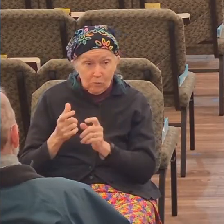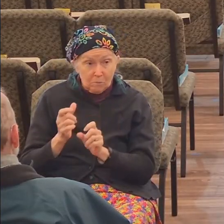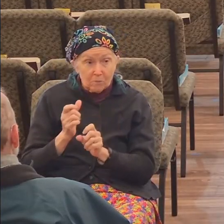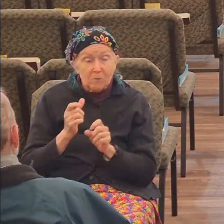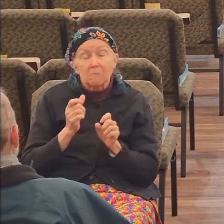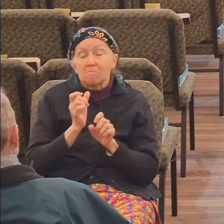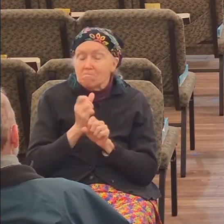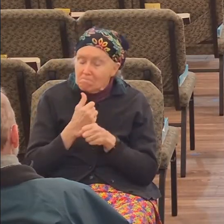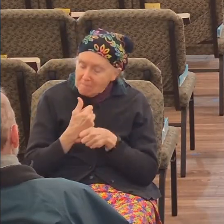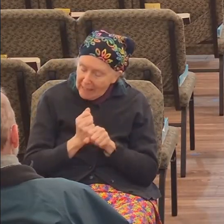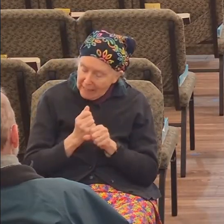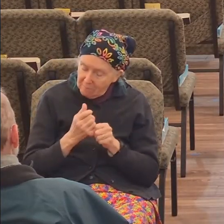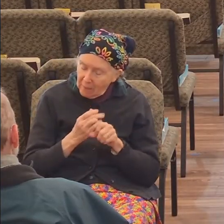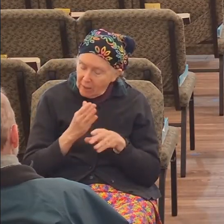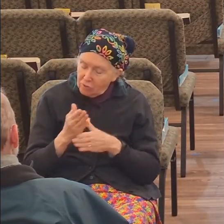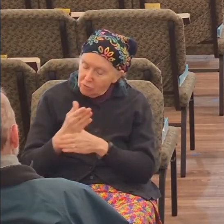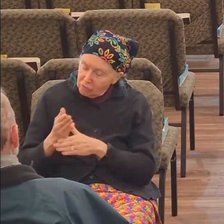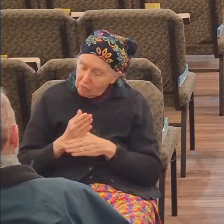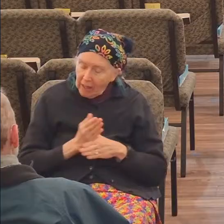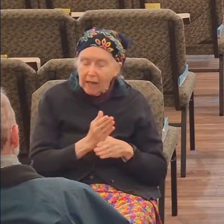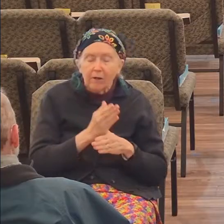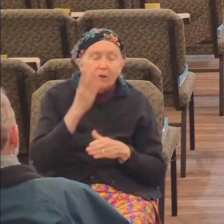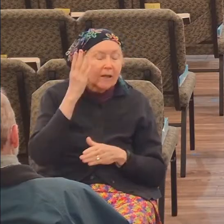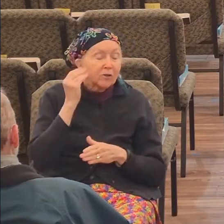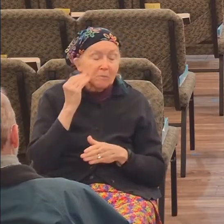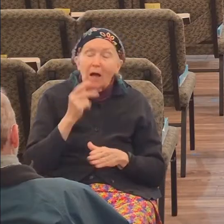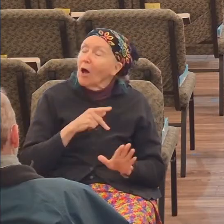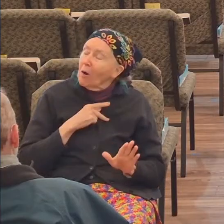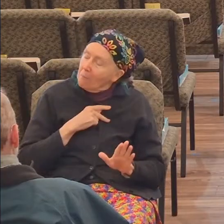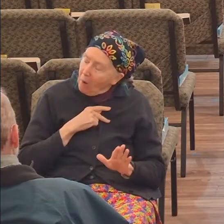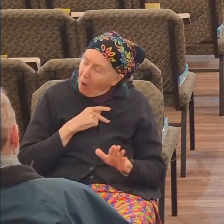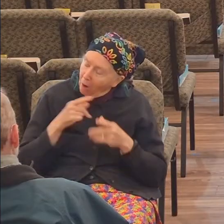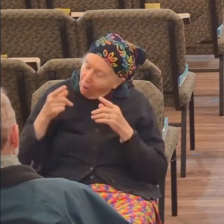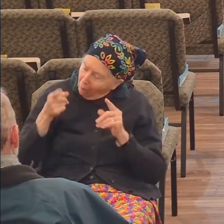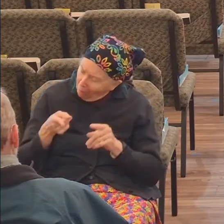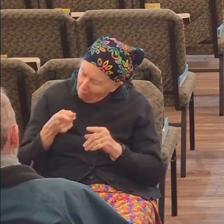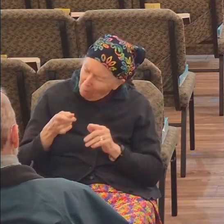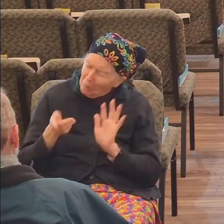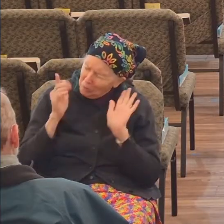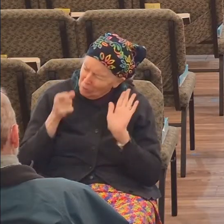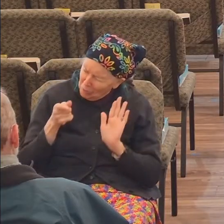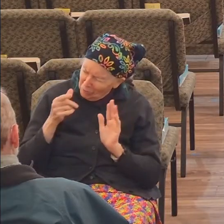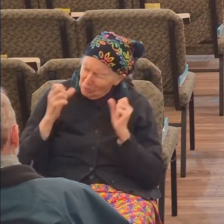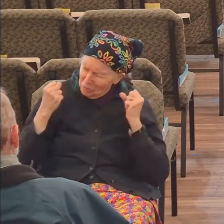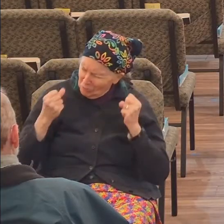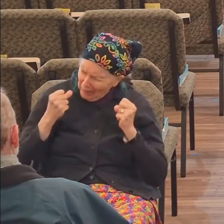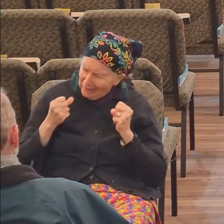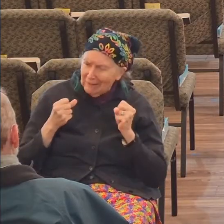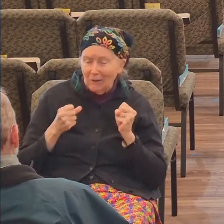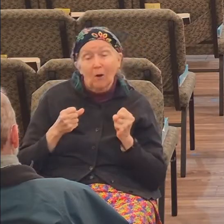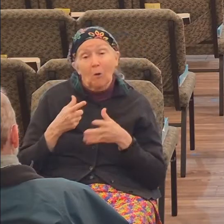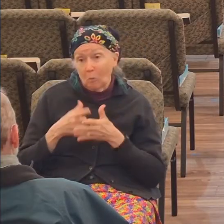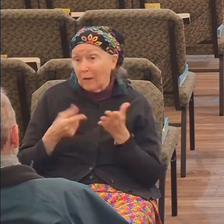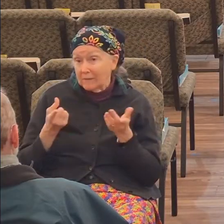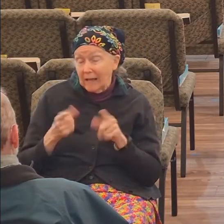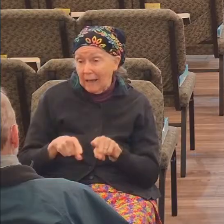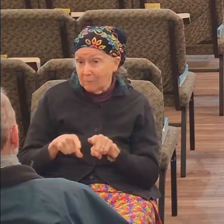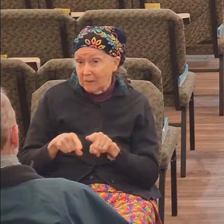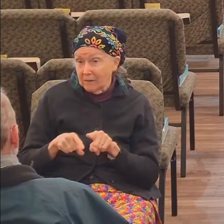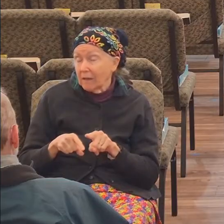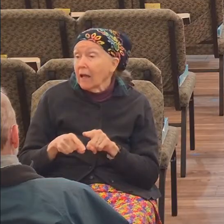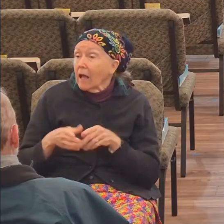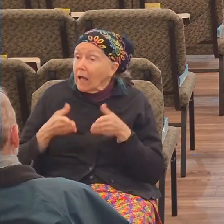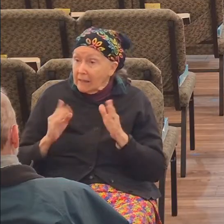experiences, and Paul publicly affirming them, their strengths, like what's going on, allows them